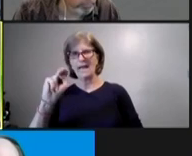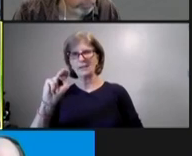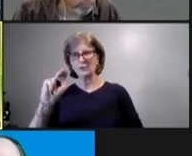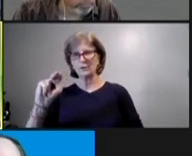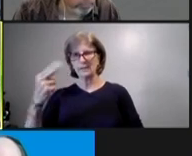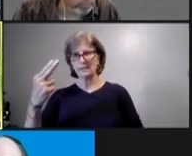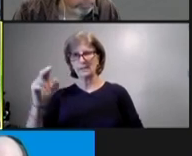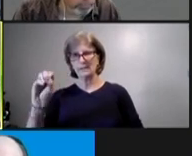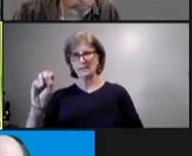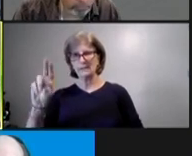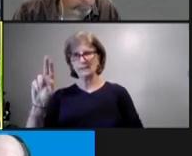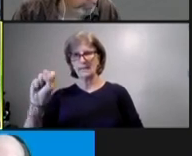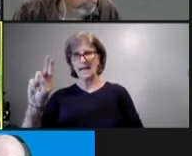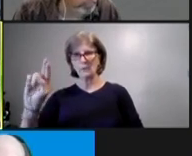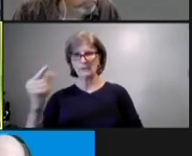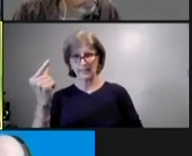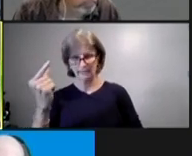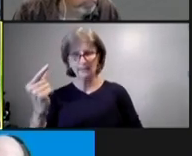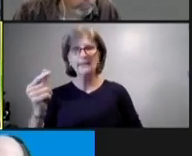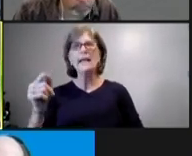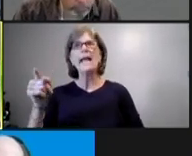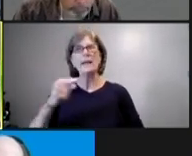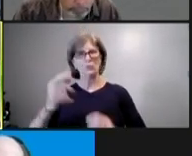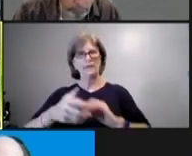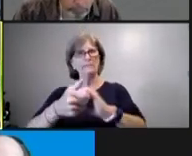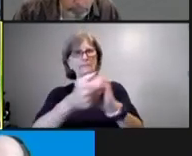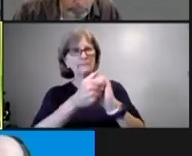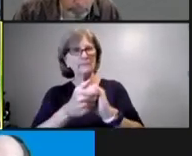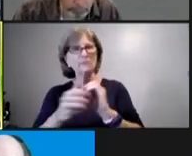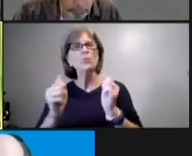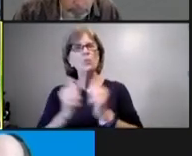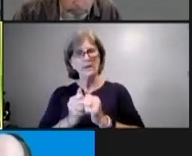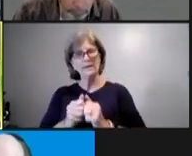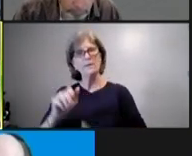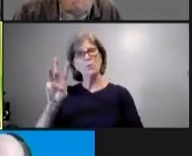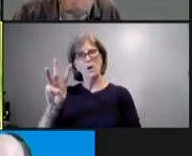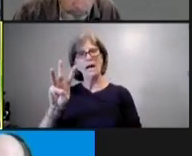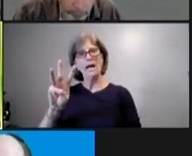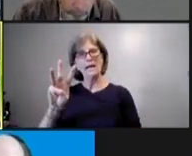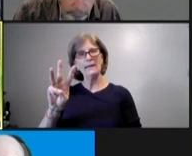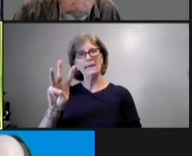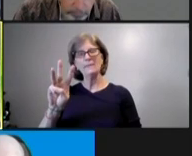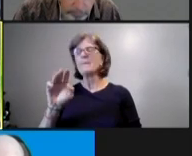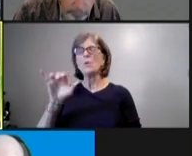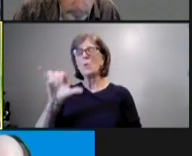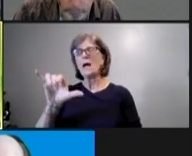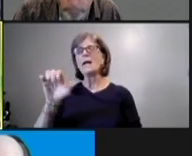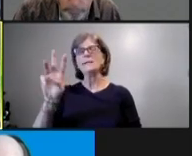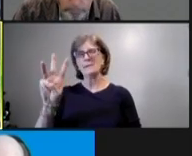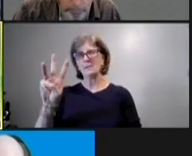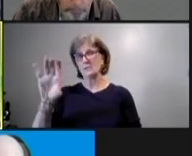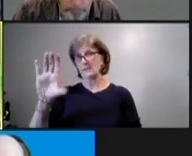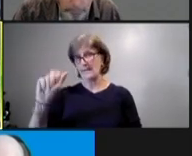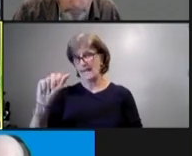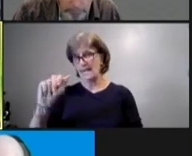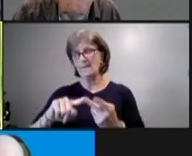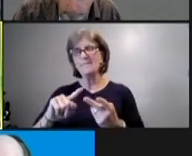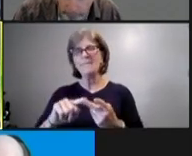put together the collaborative with our main partners, who are the YWCA of Greater Pittsburgh, Urban League of Greater